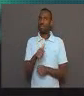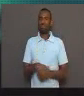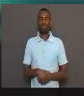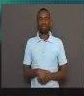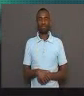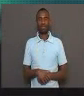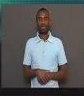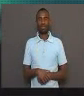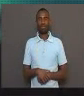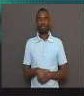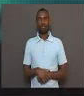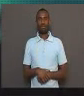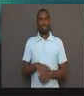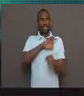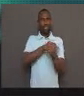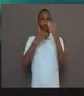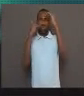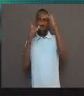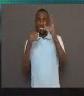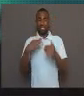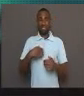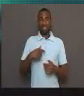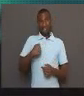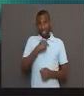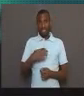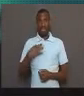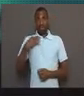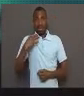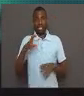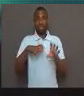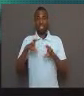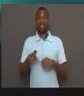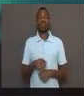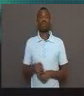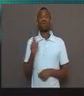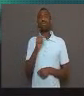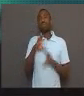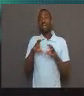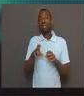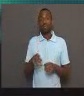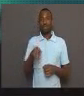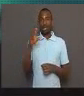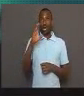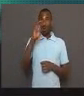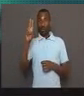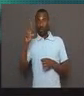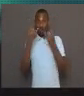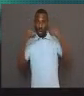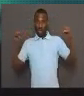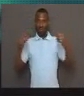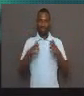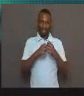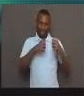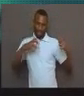The amount of force you could apply to stretch a thin copper wire might